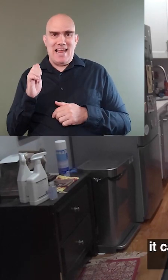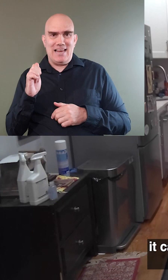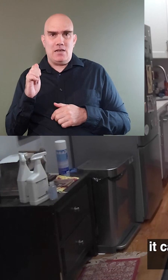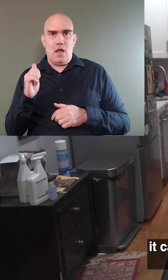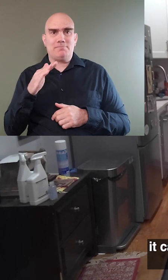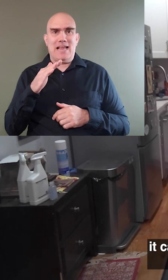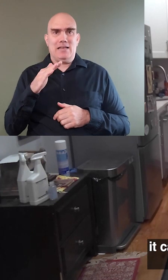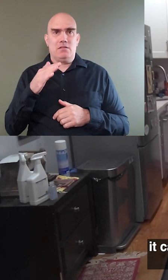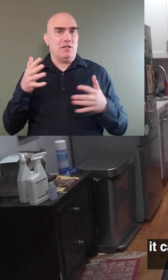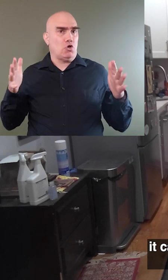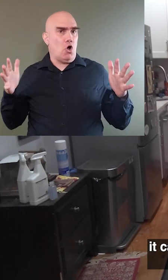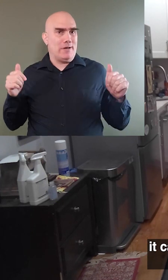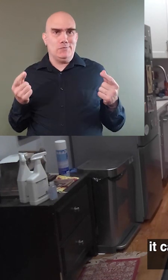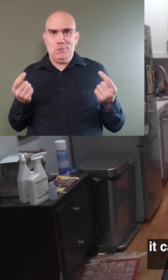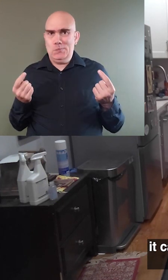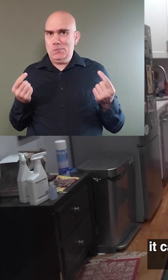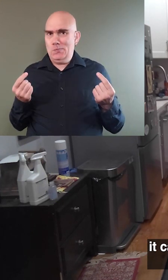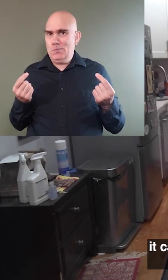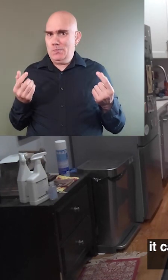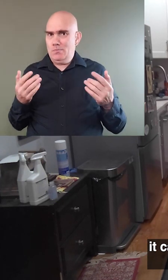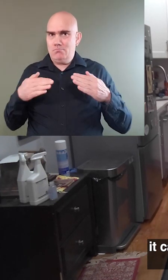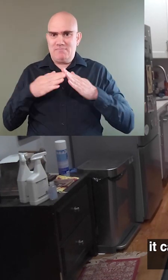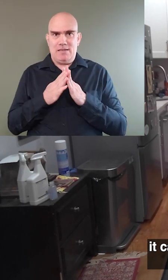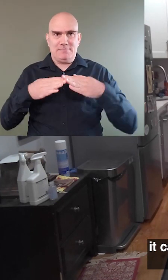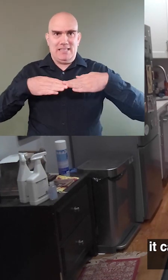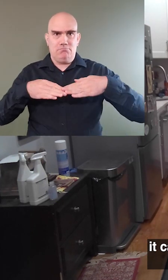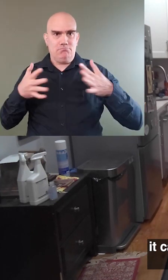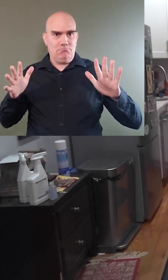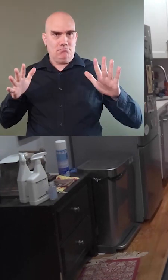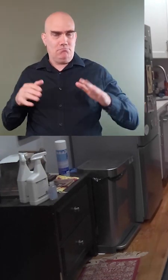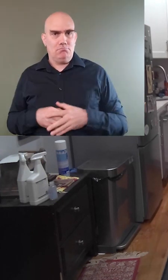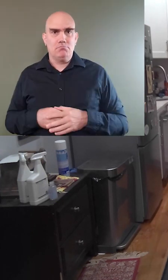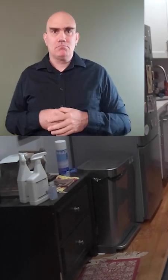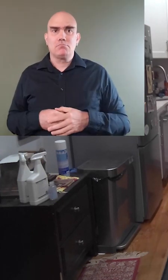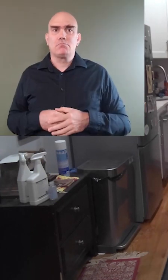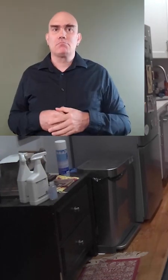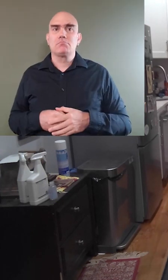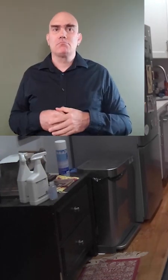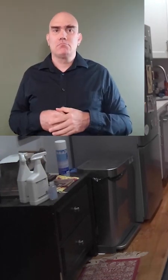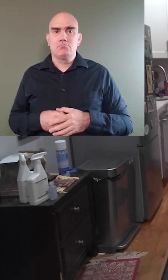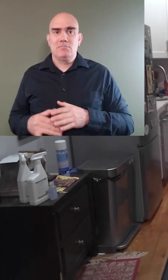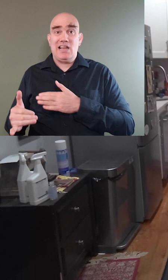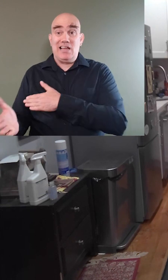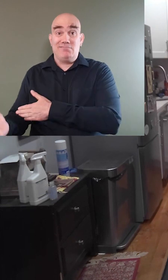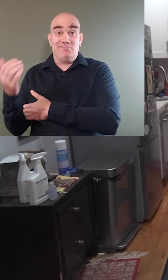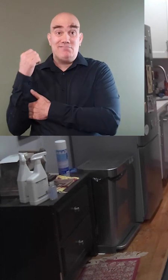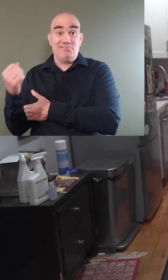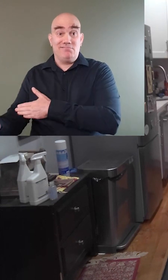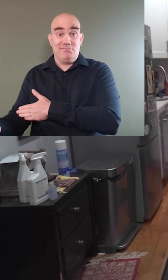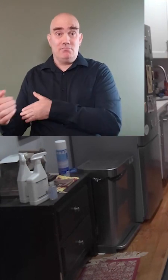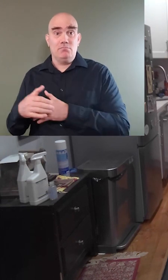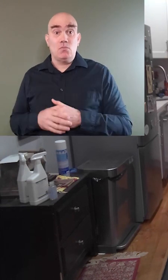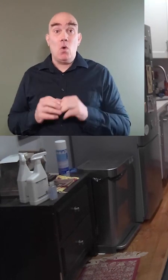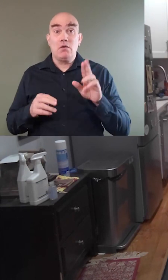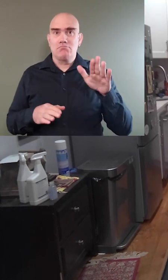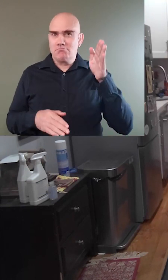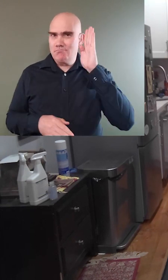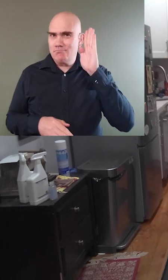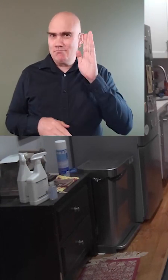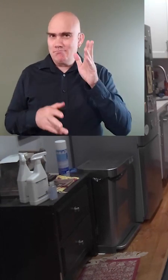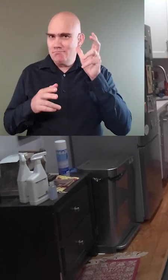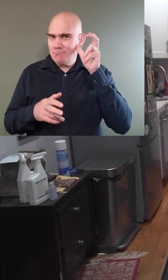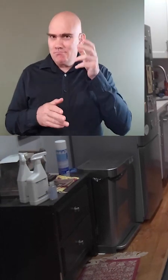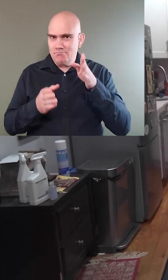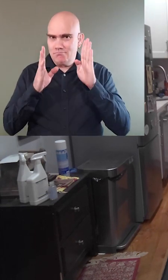bend and it can unbend, and that's all it can do. Or, keep your